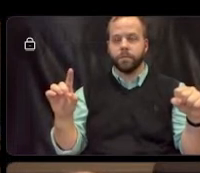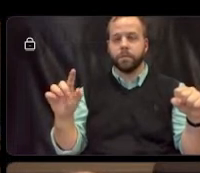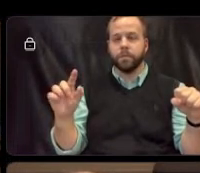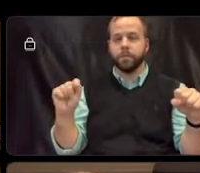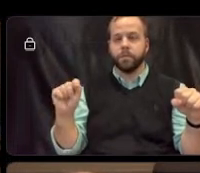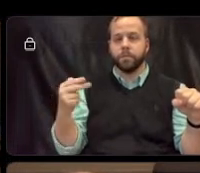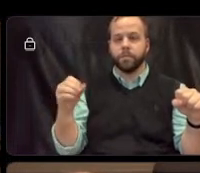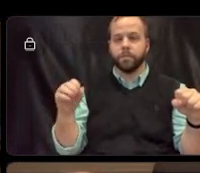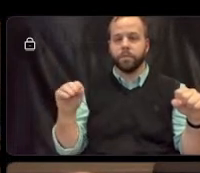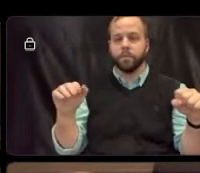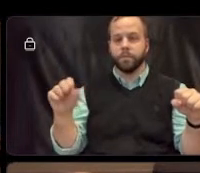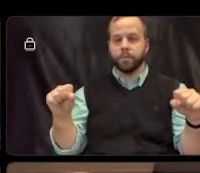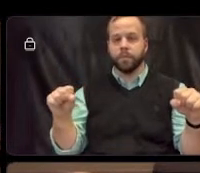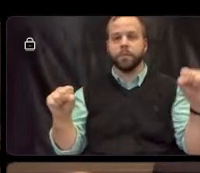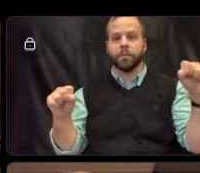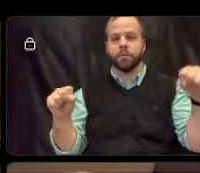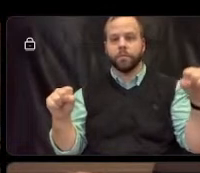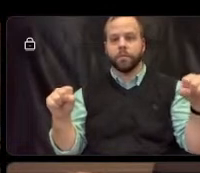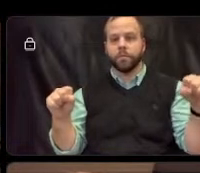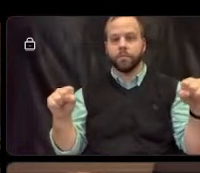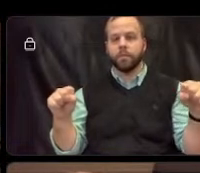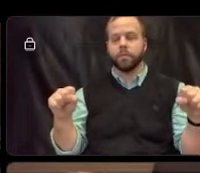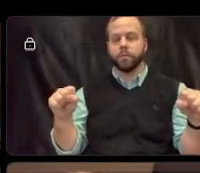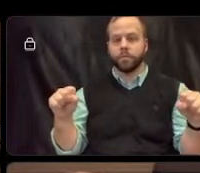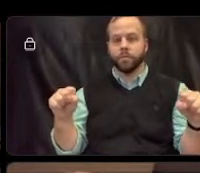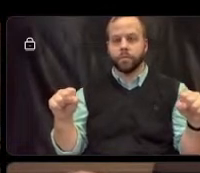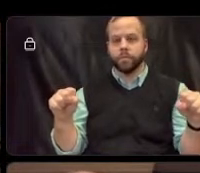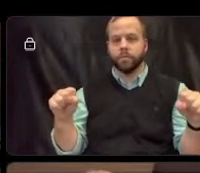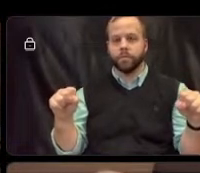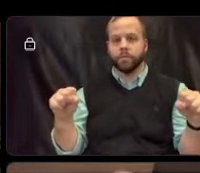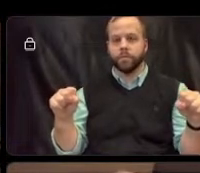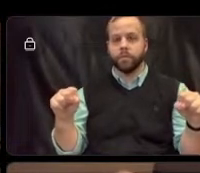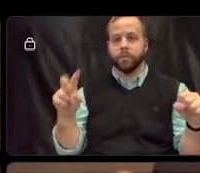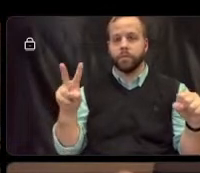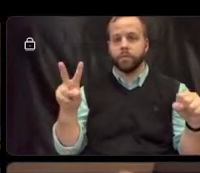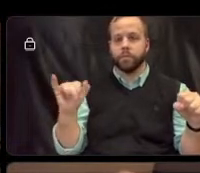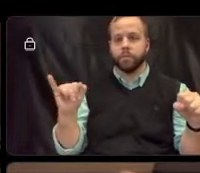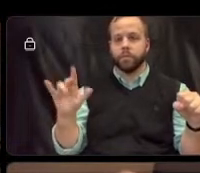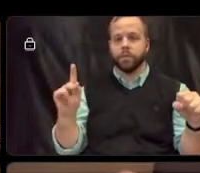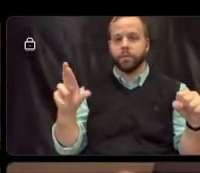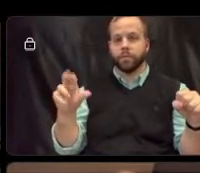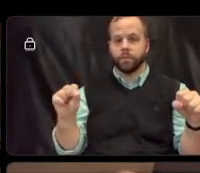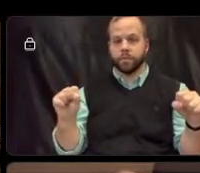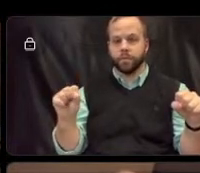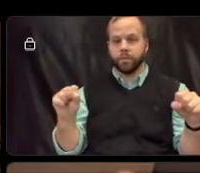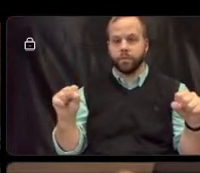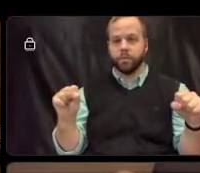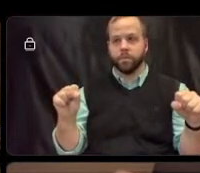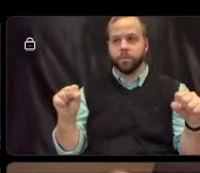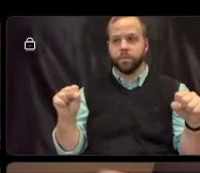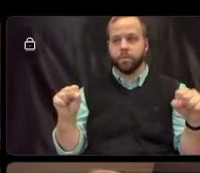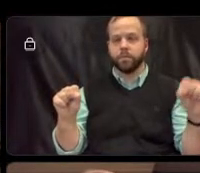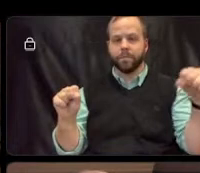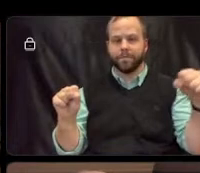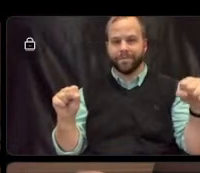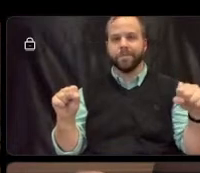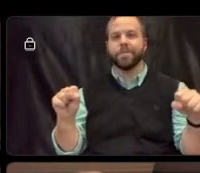Thomas? Yes. Vickers?